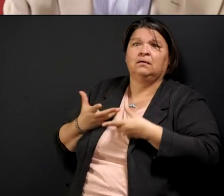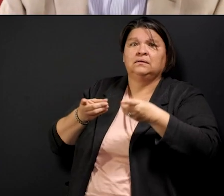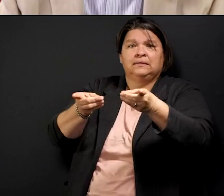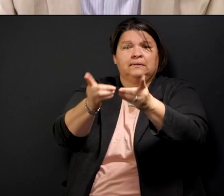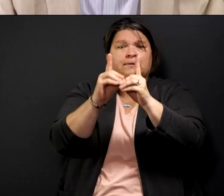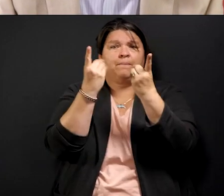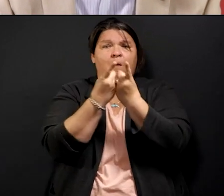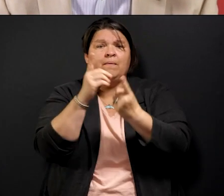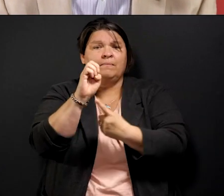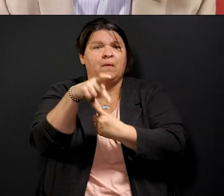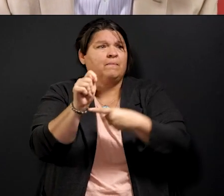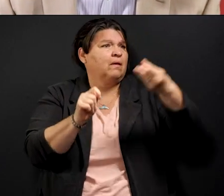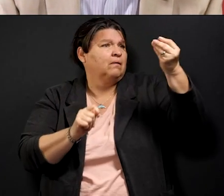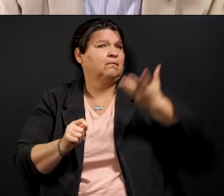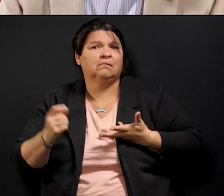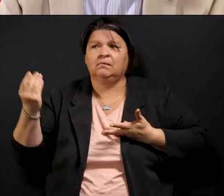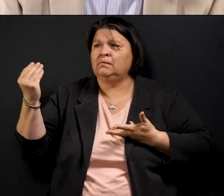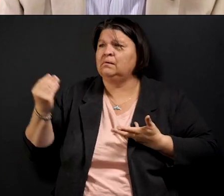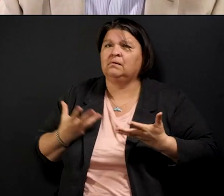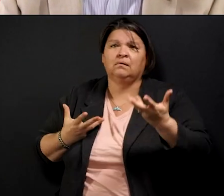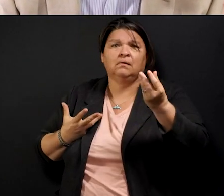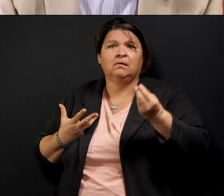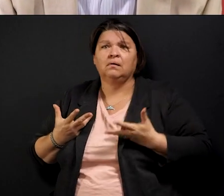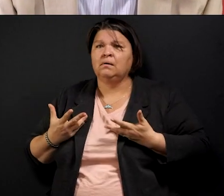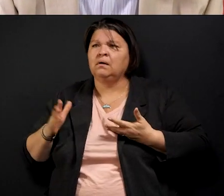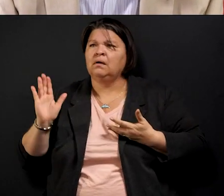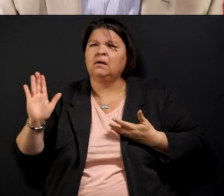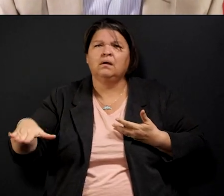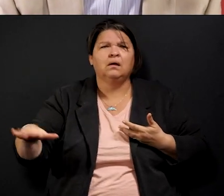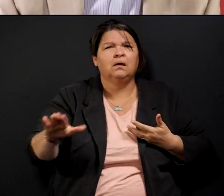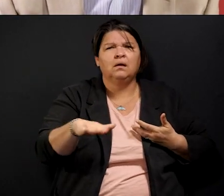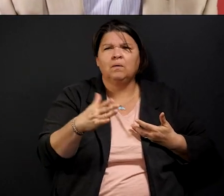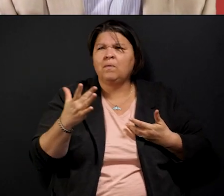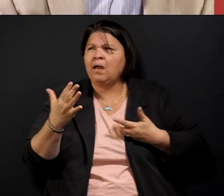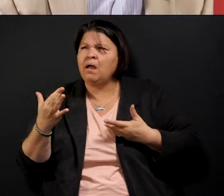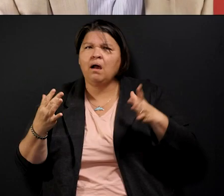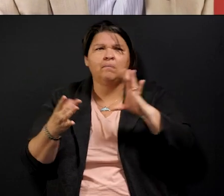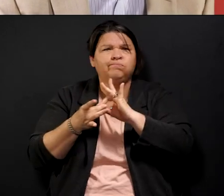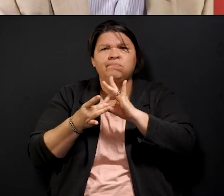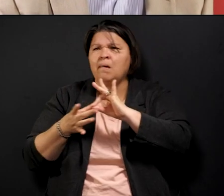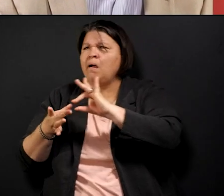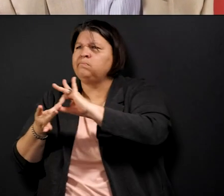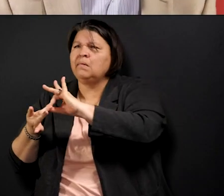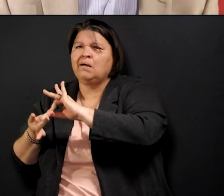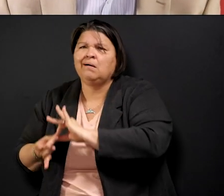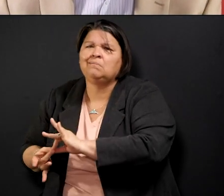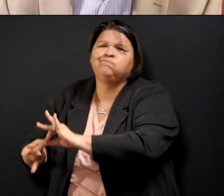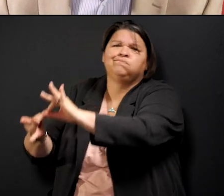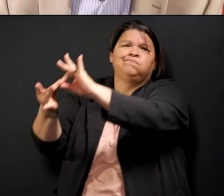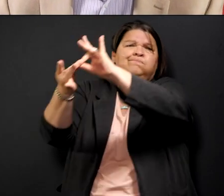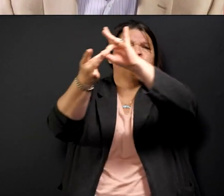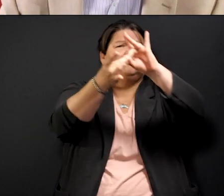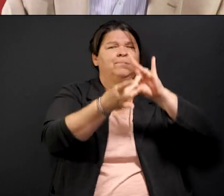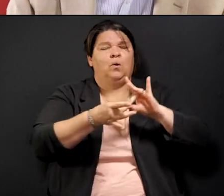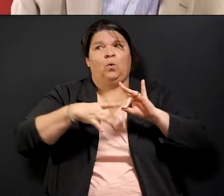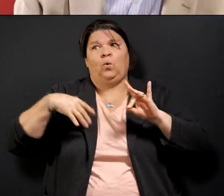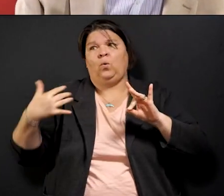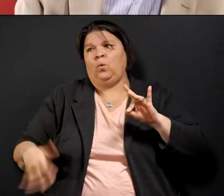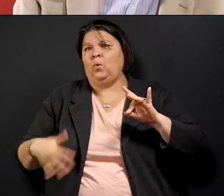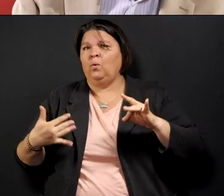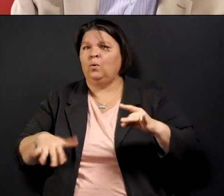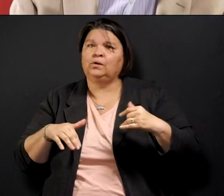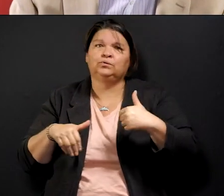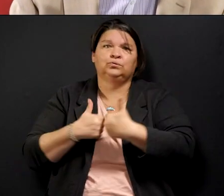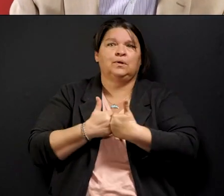How are they handling it? So we have sort of a unified effort here. It's a real challenge up and down the line. Yeah, it's a virus that crosses